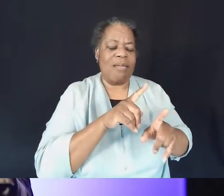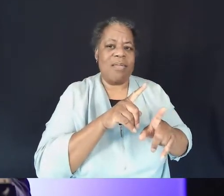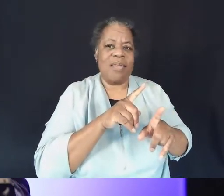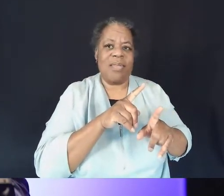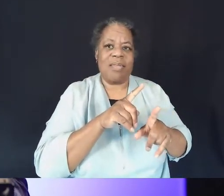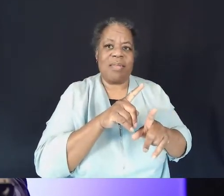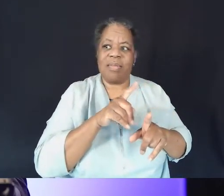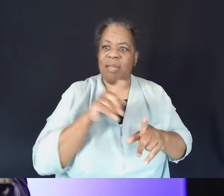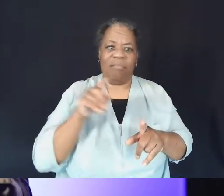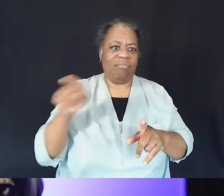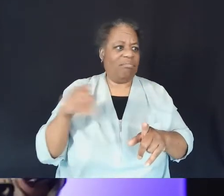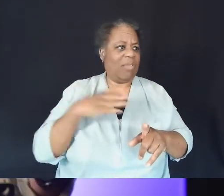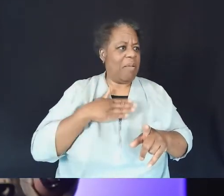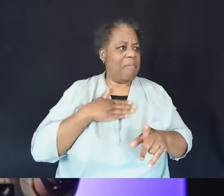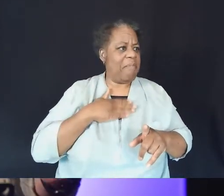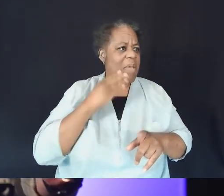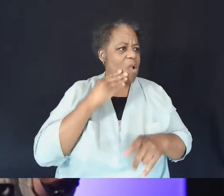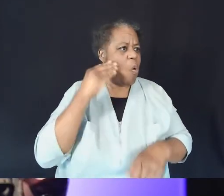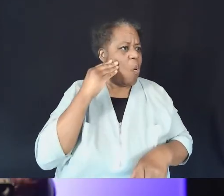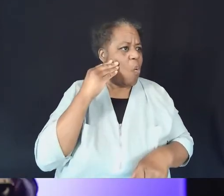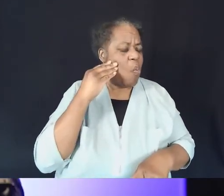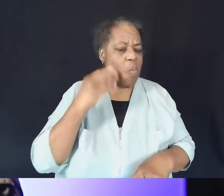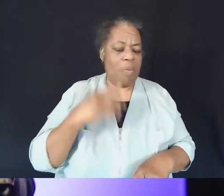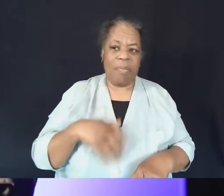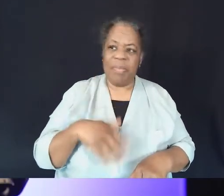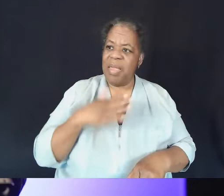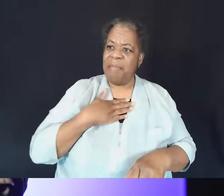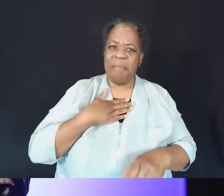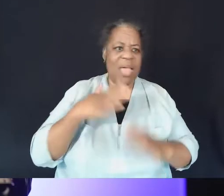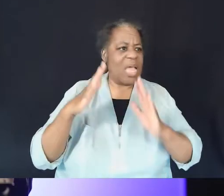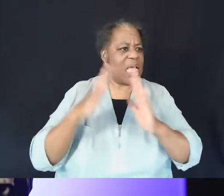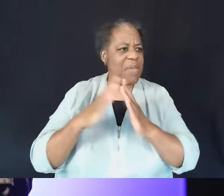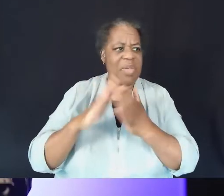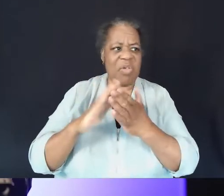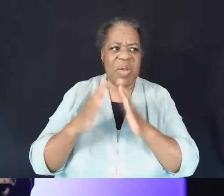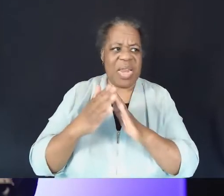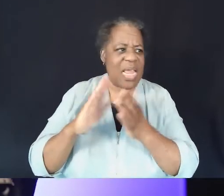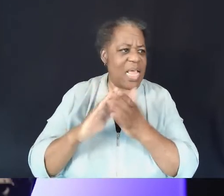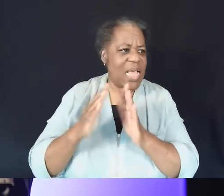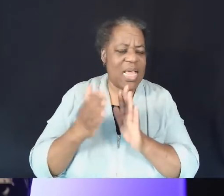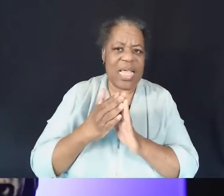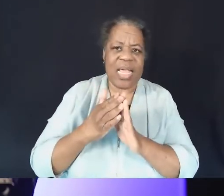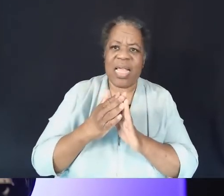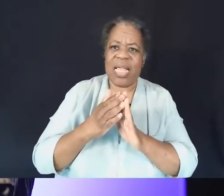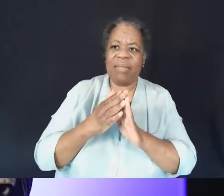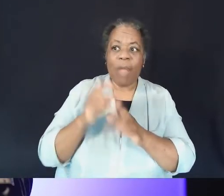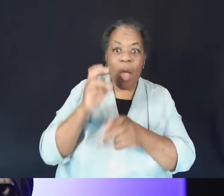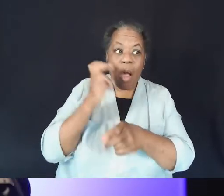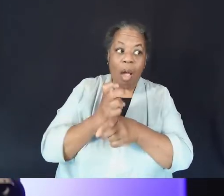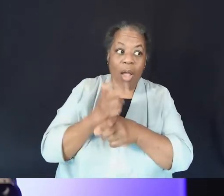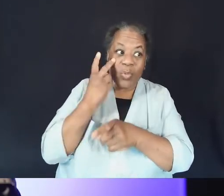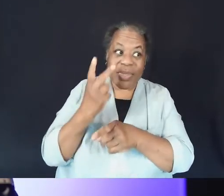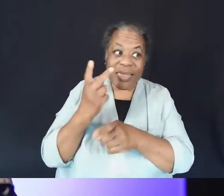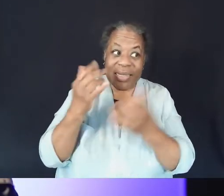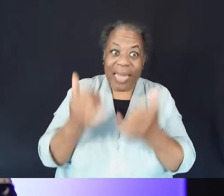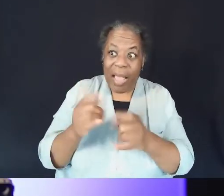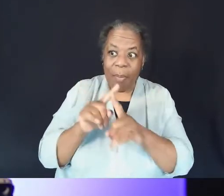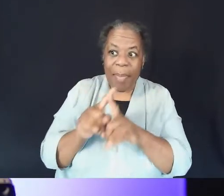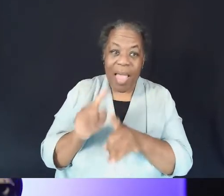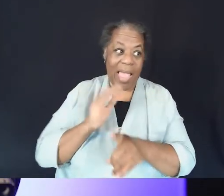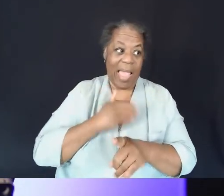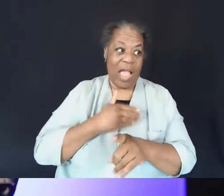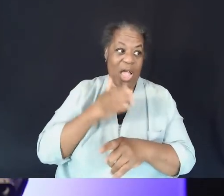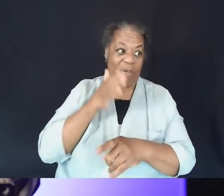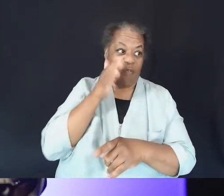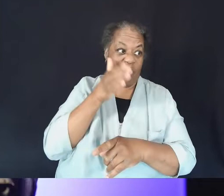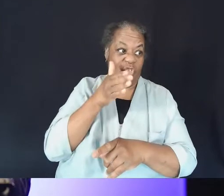is our home. This is our community. It's hard to see it now, but this is our future.